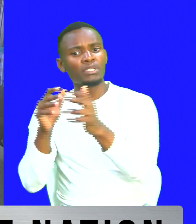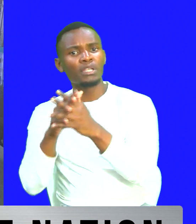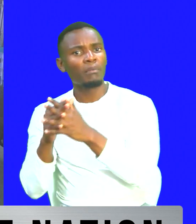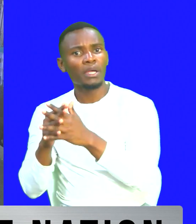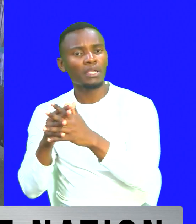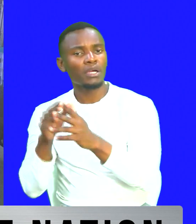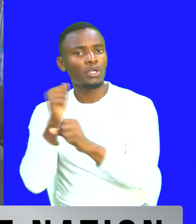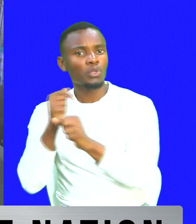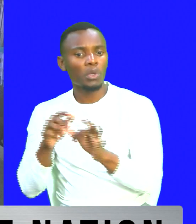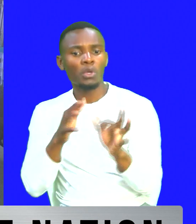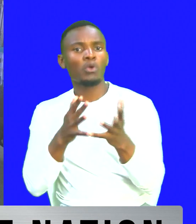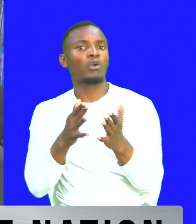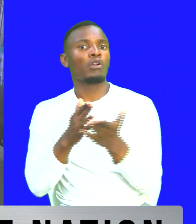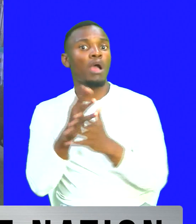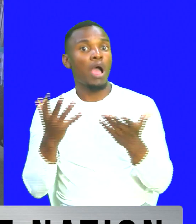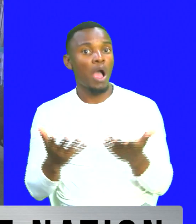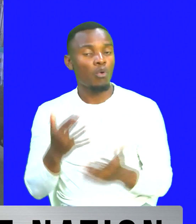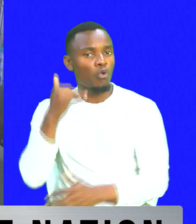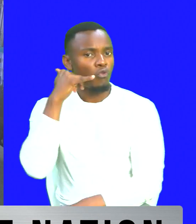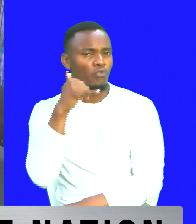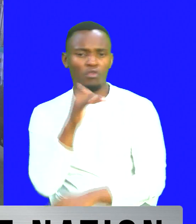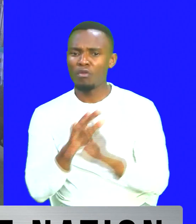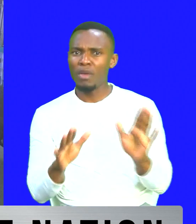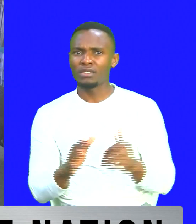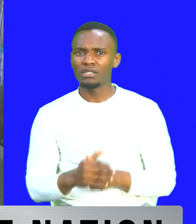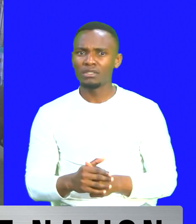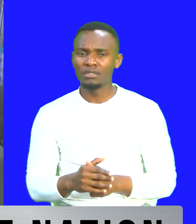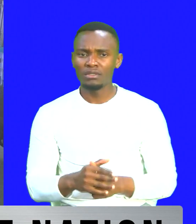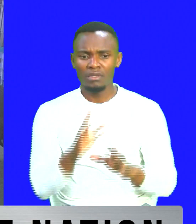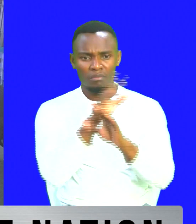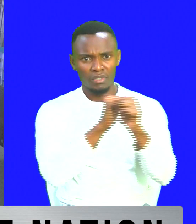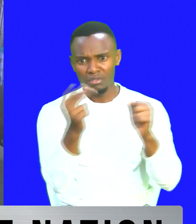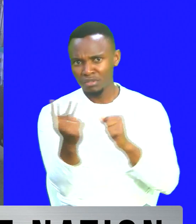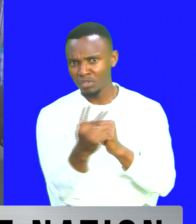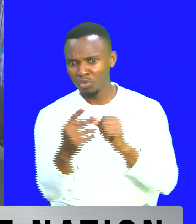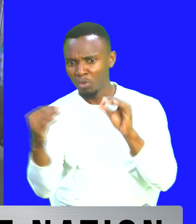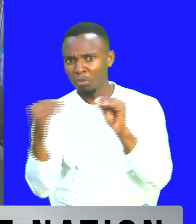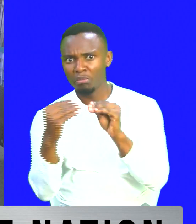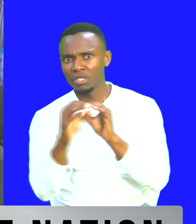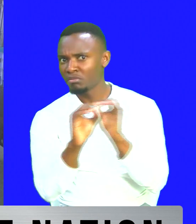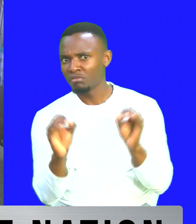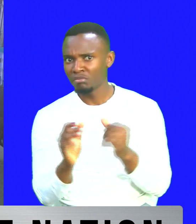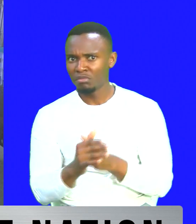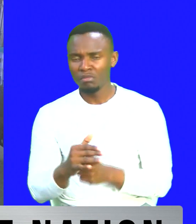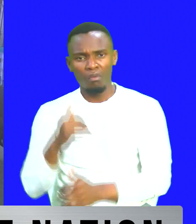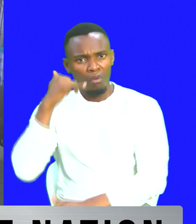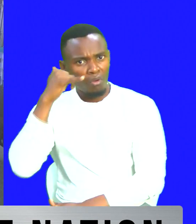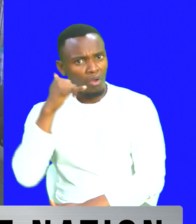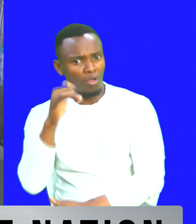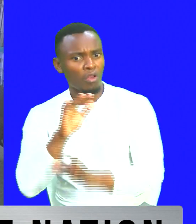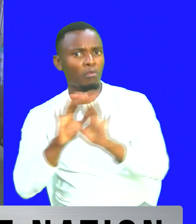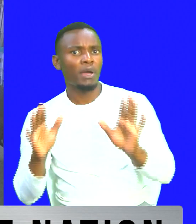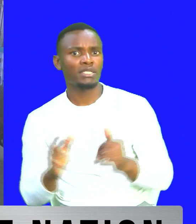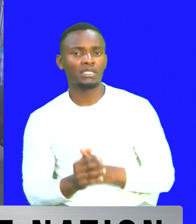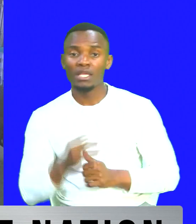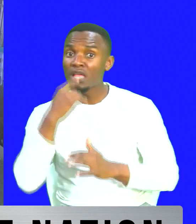call. Hakuenda, or the presidents did visit each other. The phone came at night.